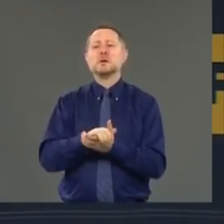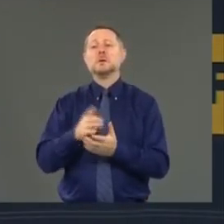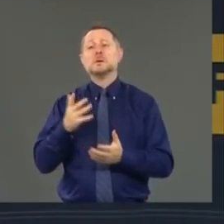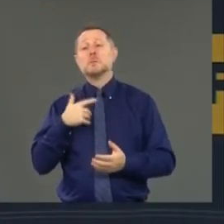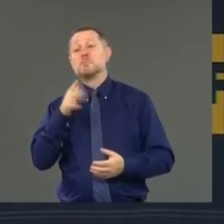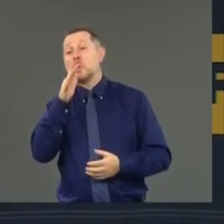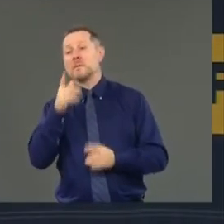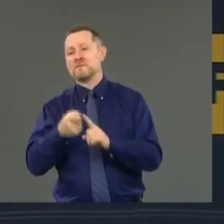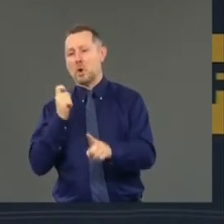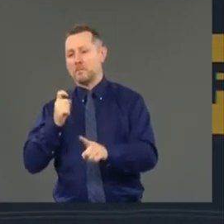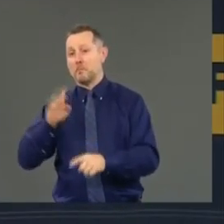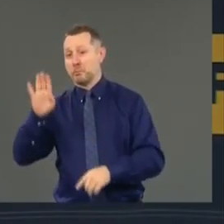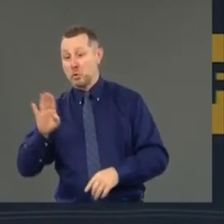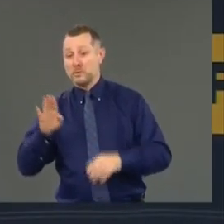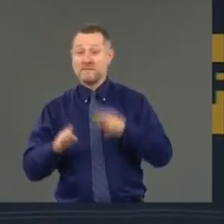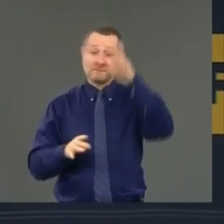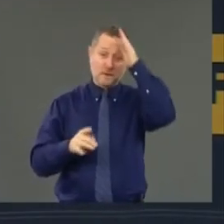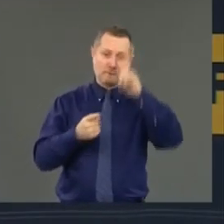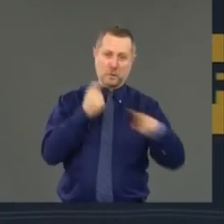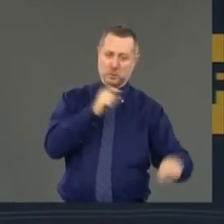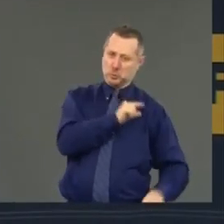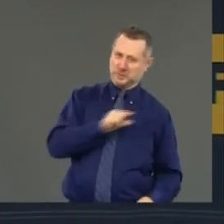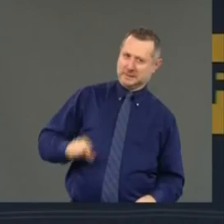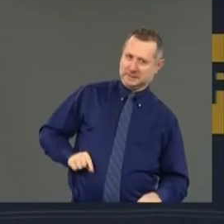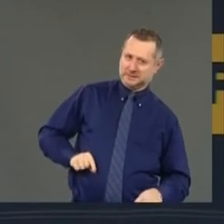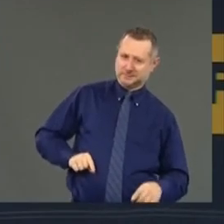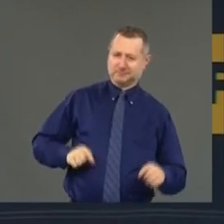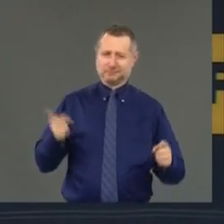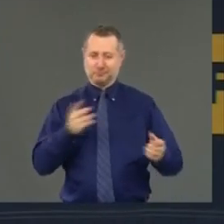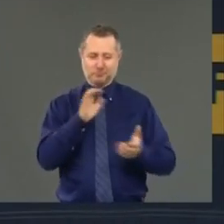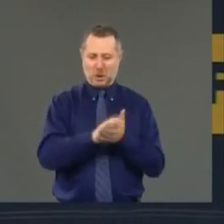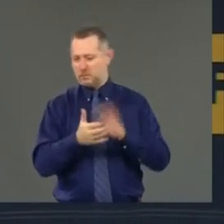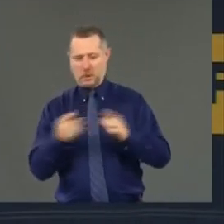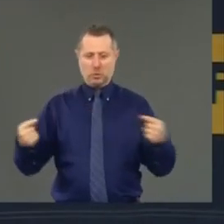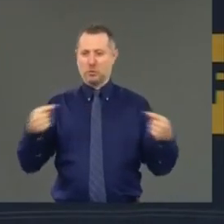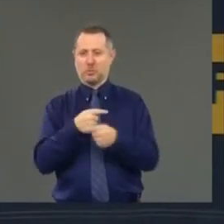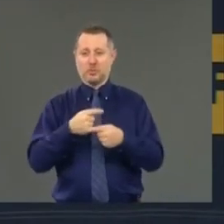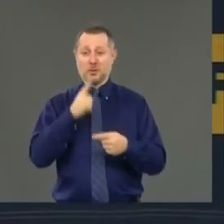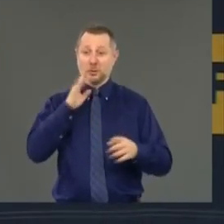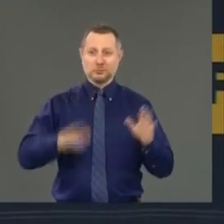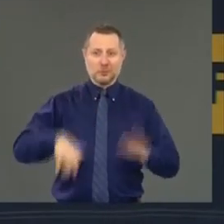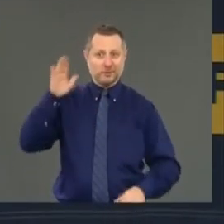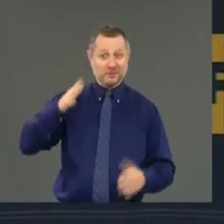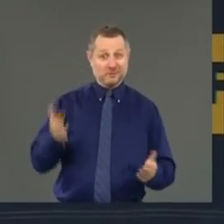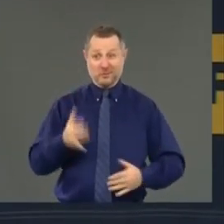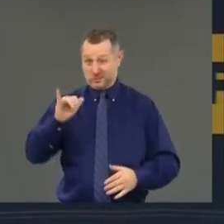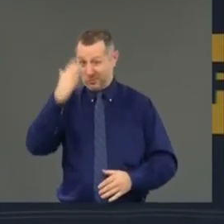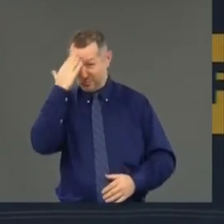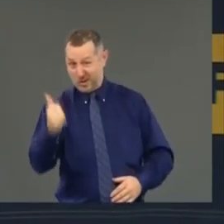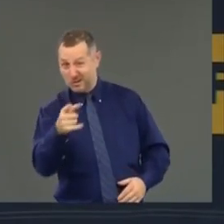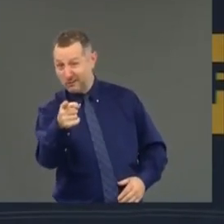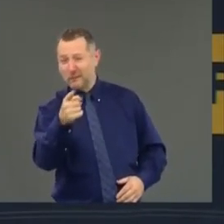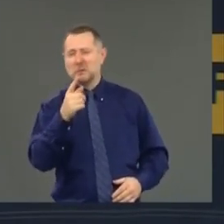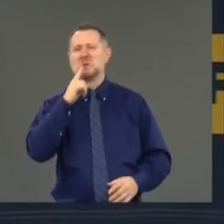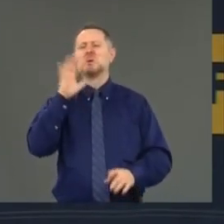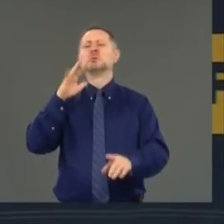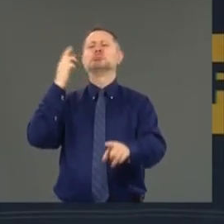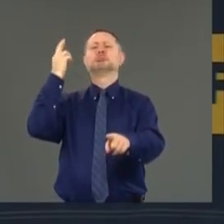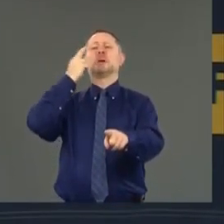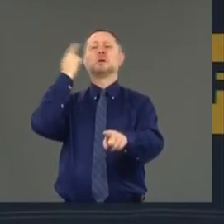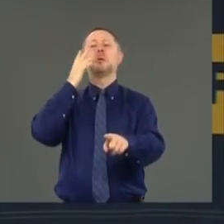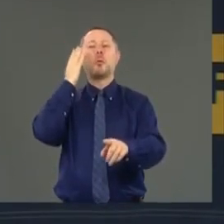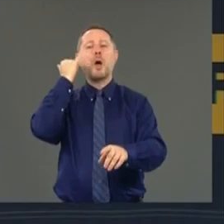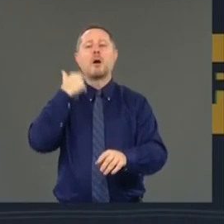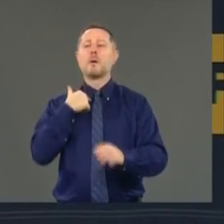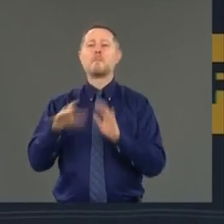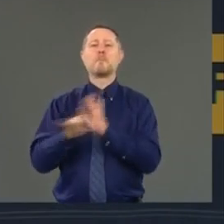of time here, and it's a pleasure to be back. And you'll understand why we're in Brooklyn in a moment. Let's talk about where we